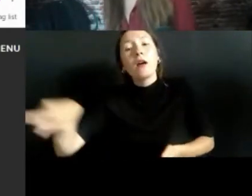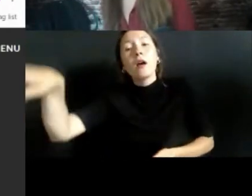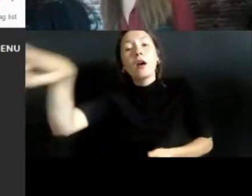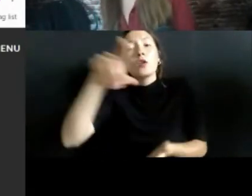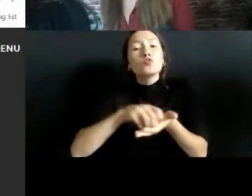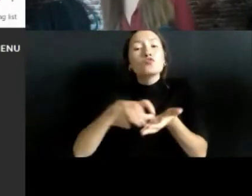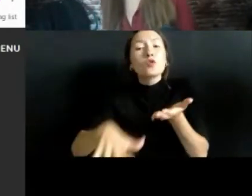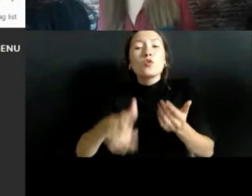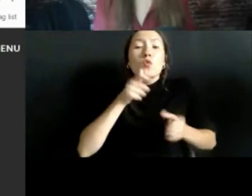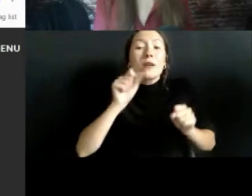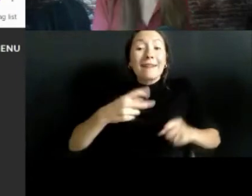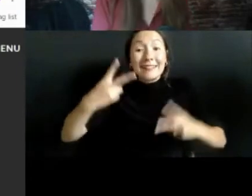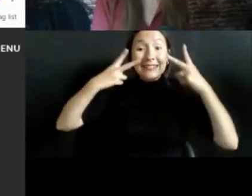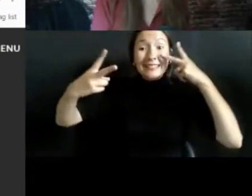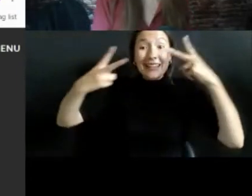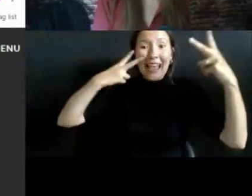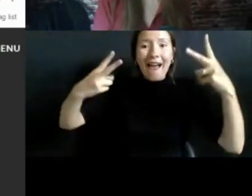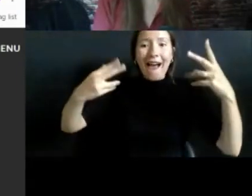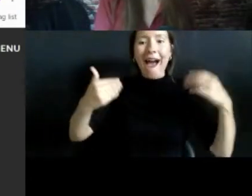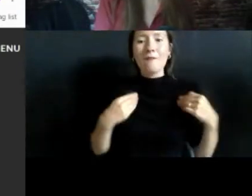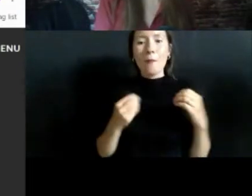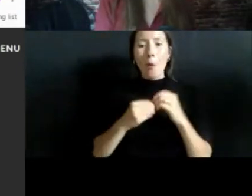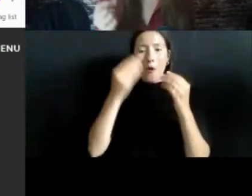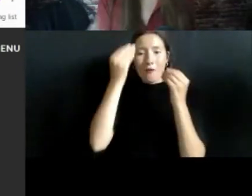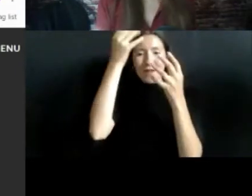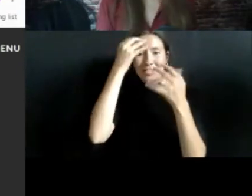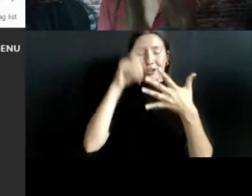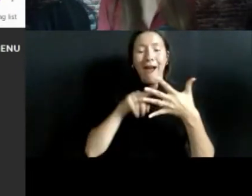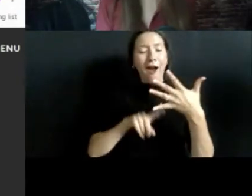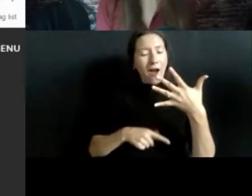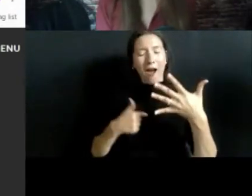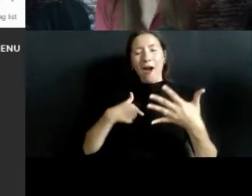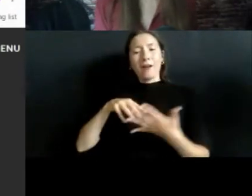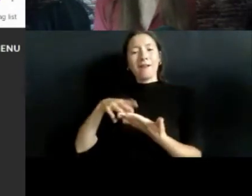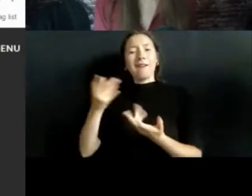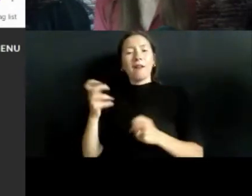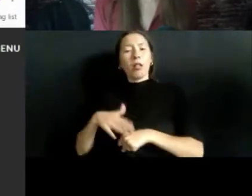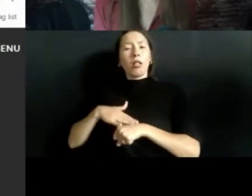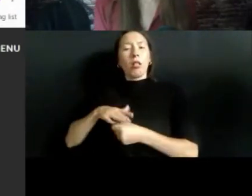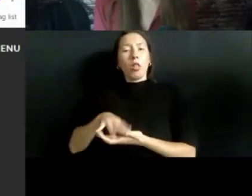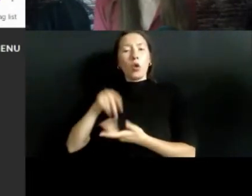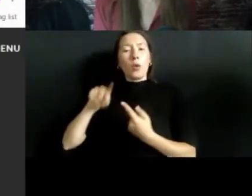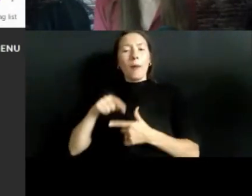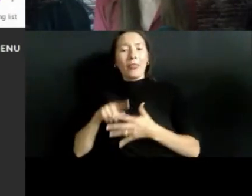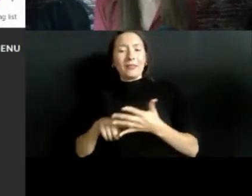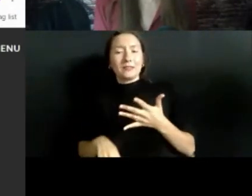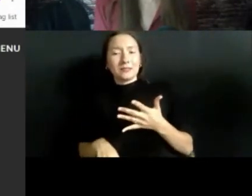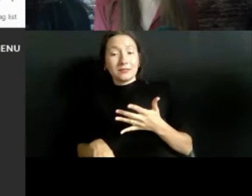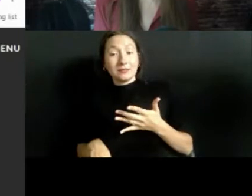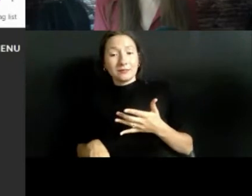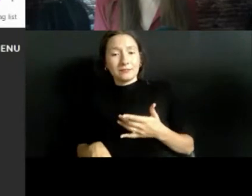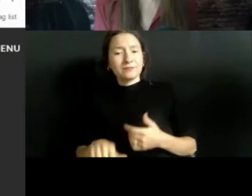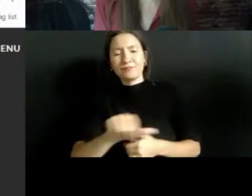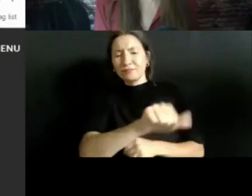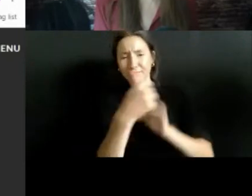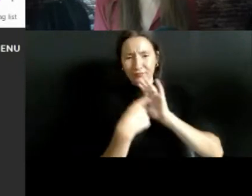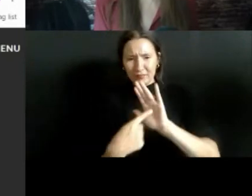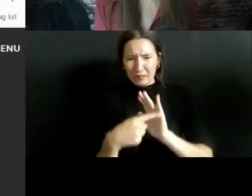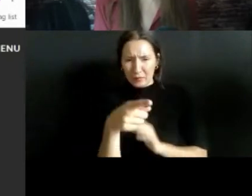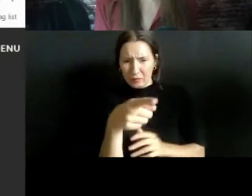than someone who doesn't. Same thing on this flyout menu. Listen to how it was handled. From the flyout